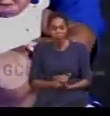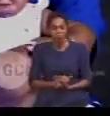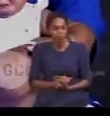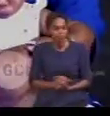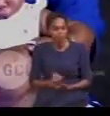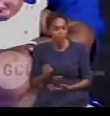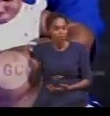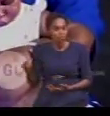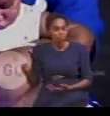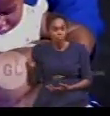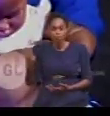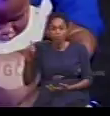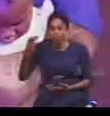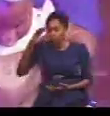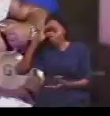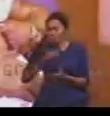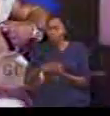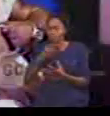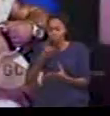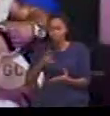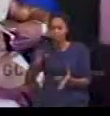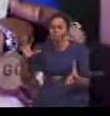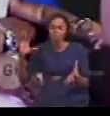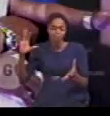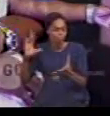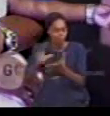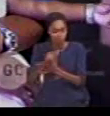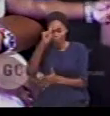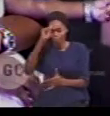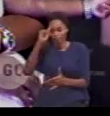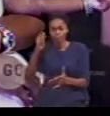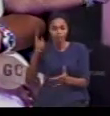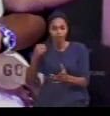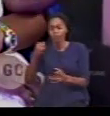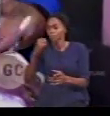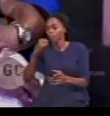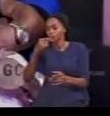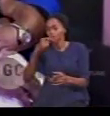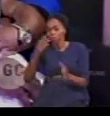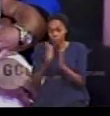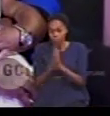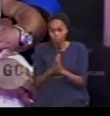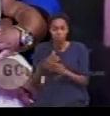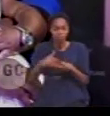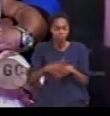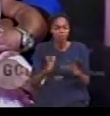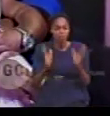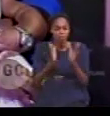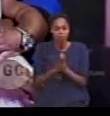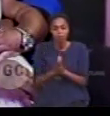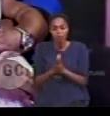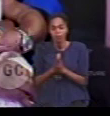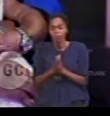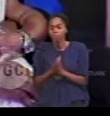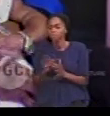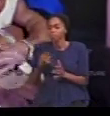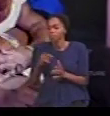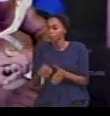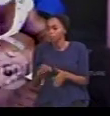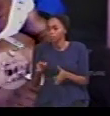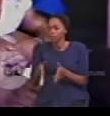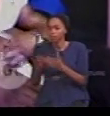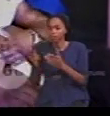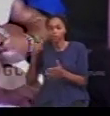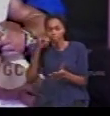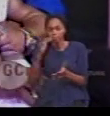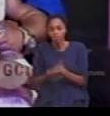So I so much claim that promise of God. So after the prayer, then I went home. So I asked my wife, do you hear what